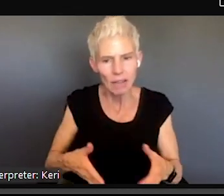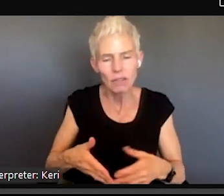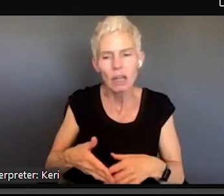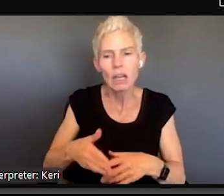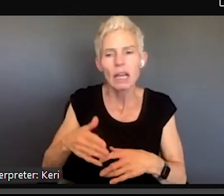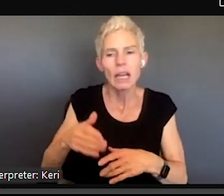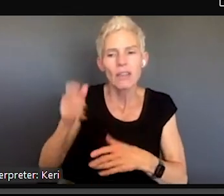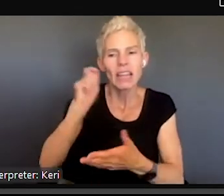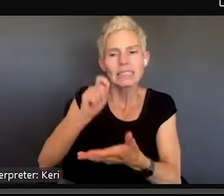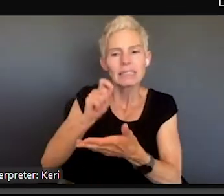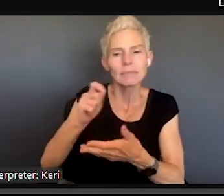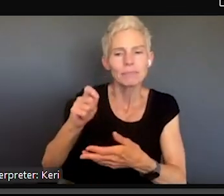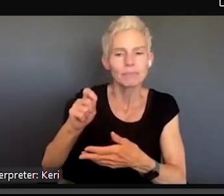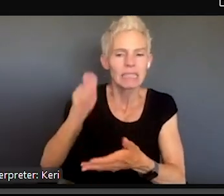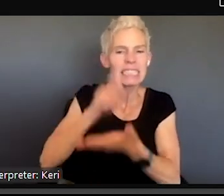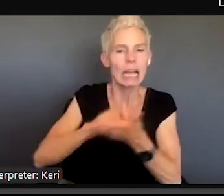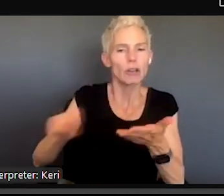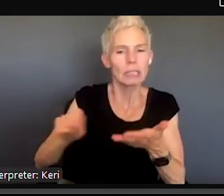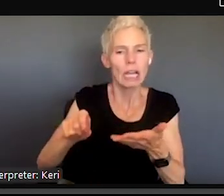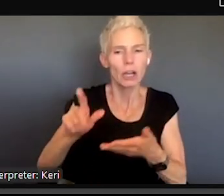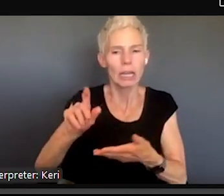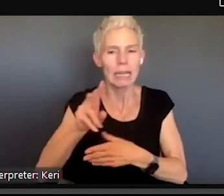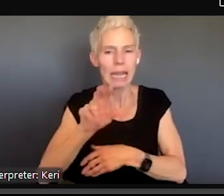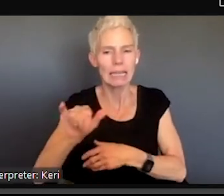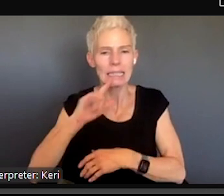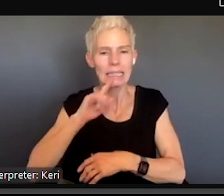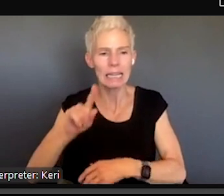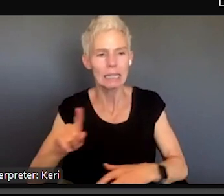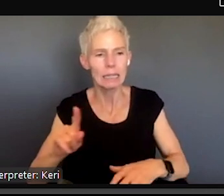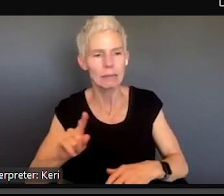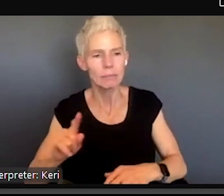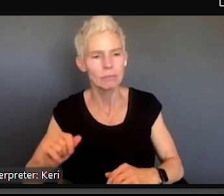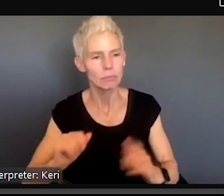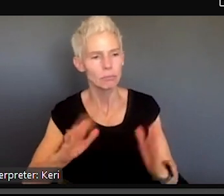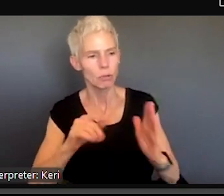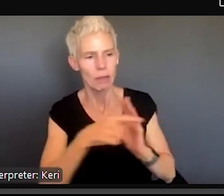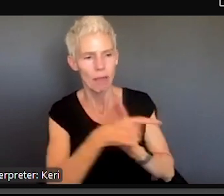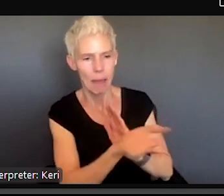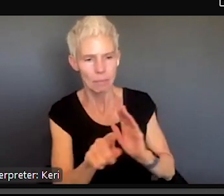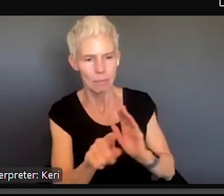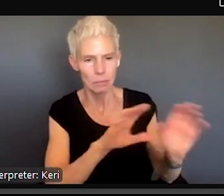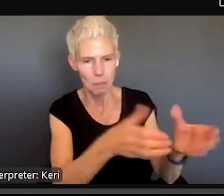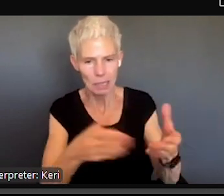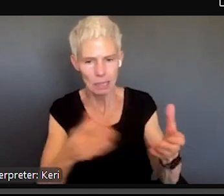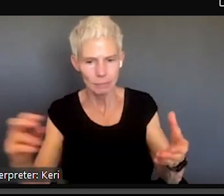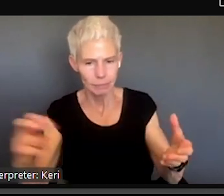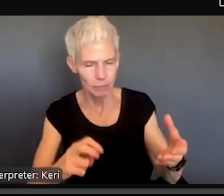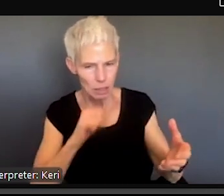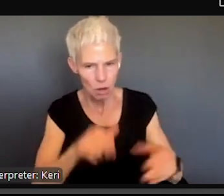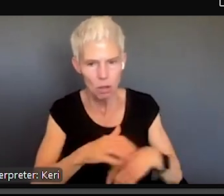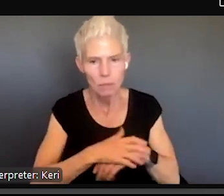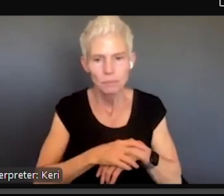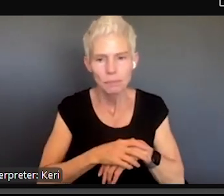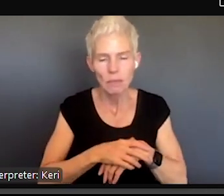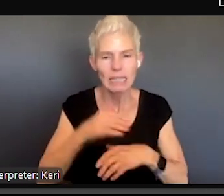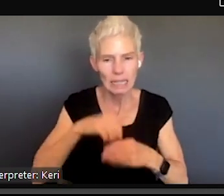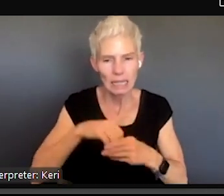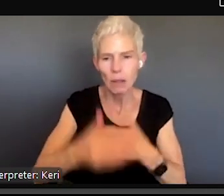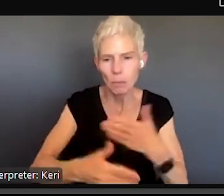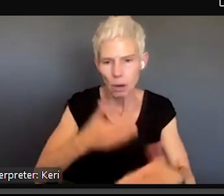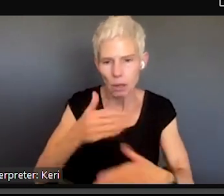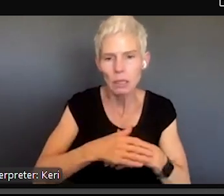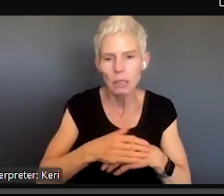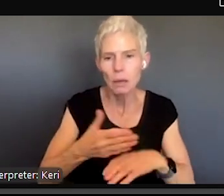appeared before, but that's kind of all part of the general appropriations process before the committees release